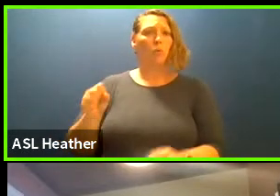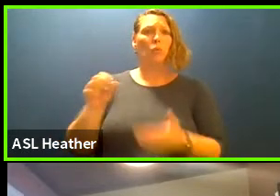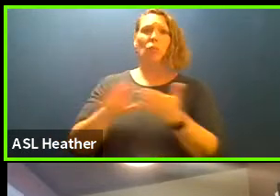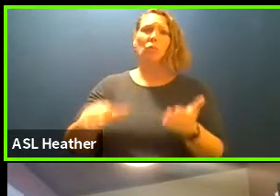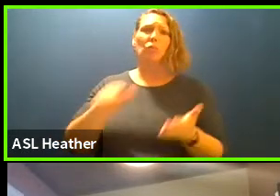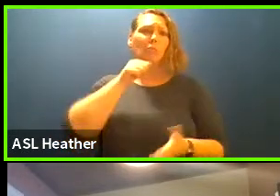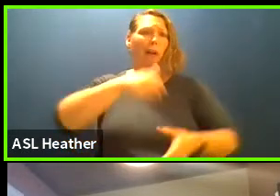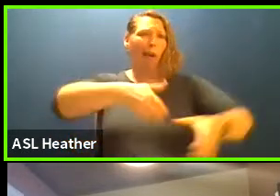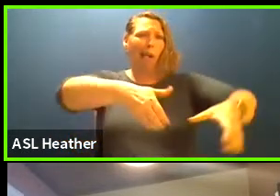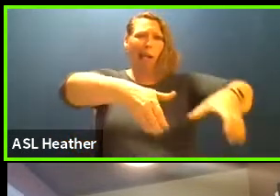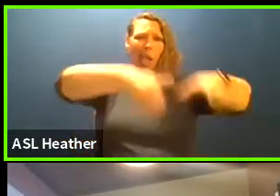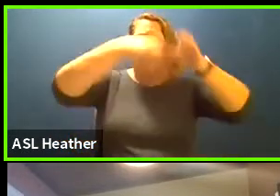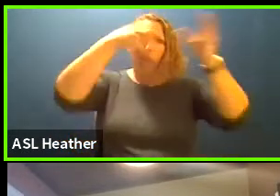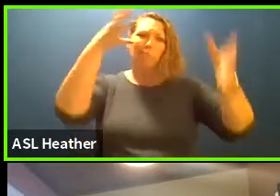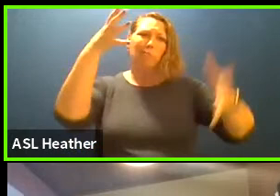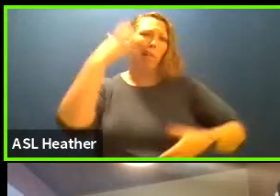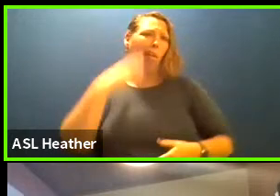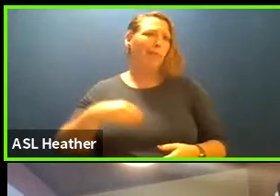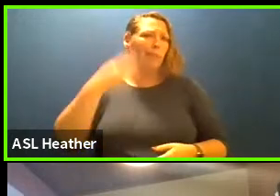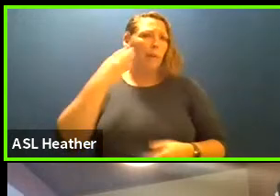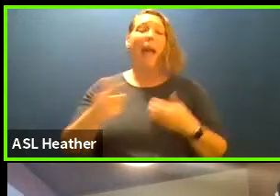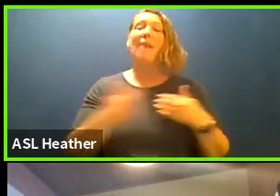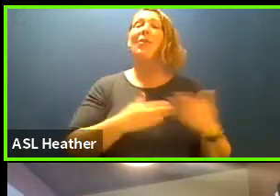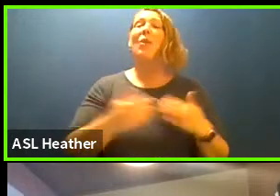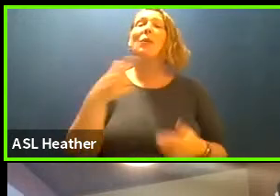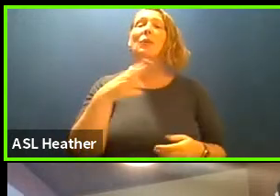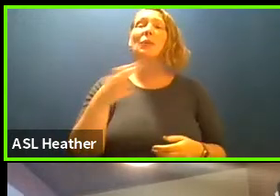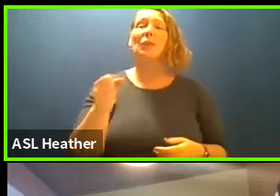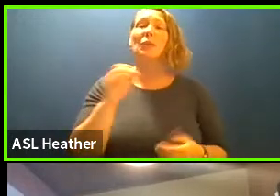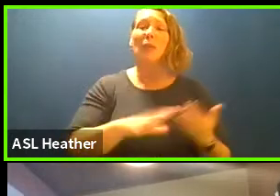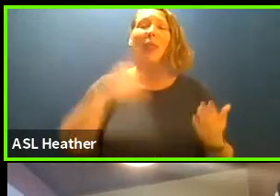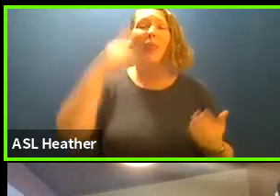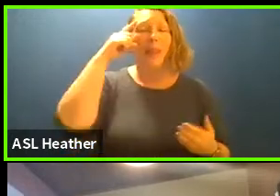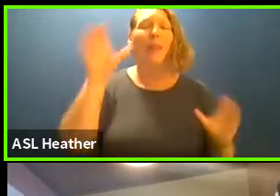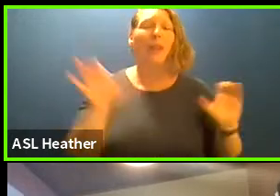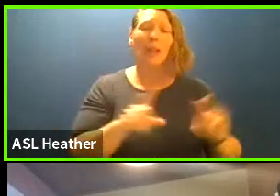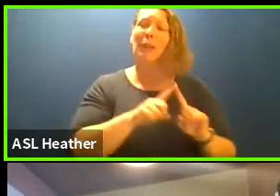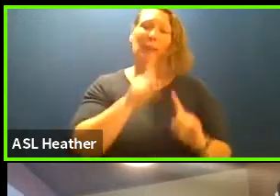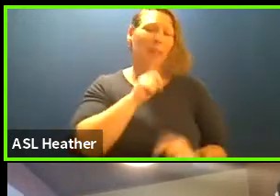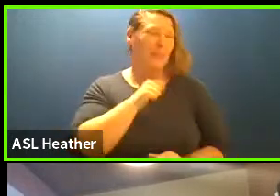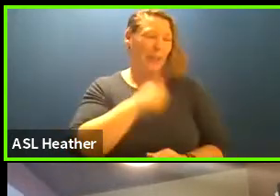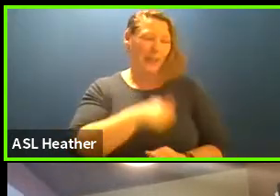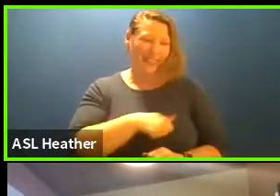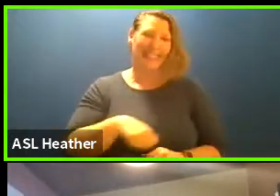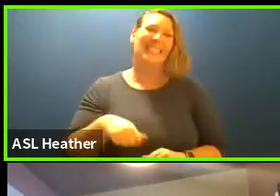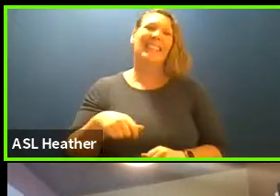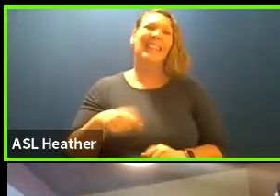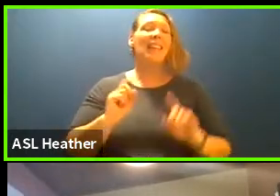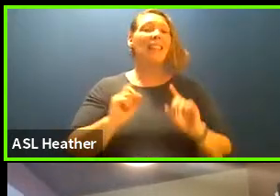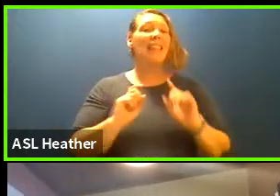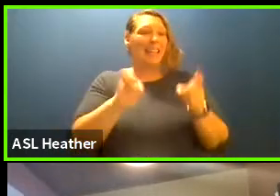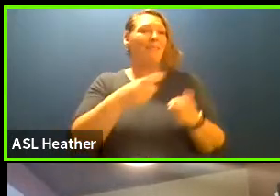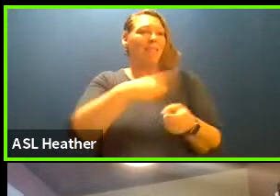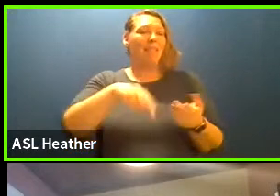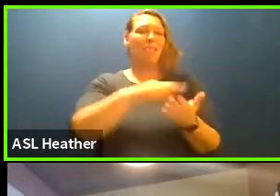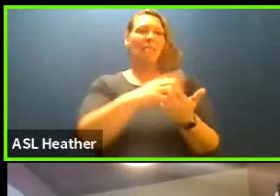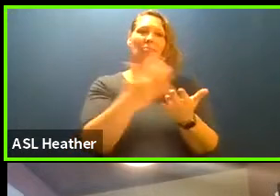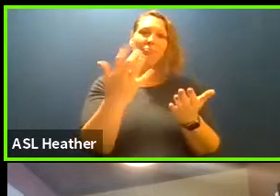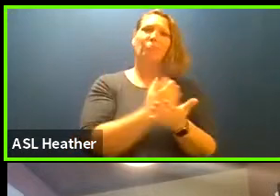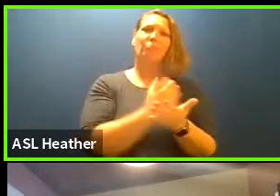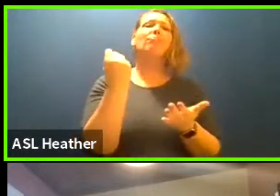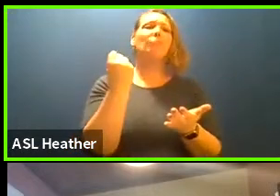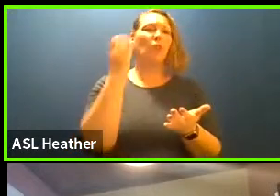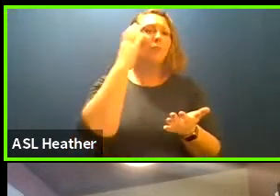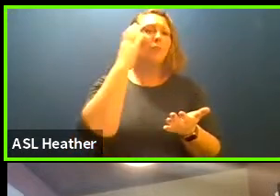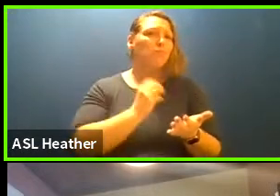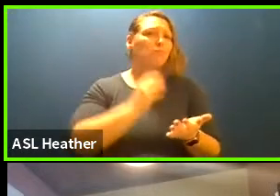everything. Even though they think they do, they really don't. But it's an opportunity to give them to experience what